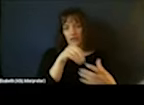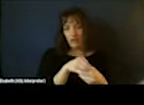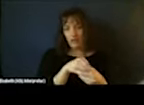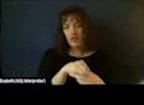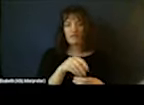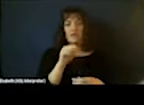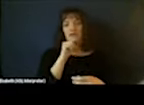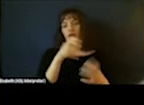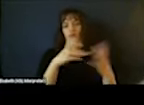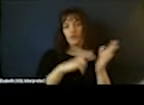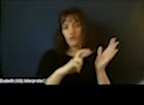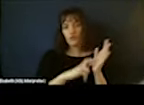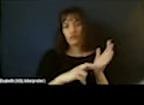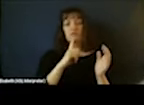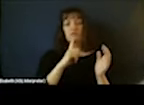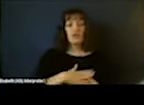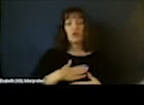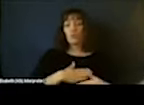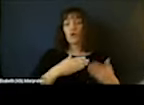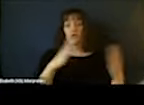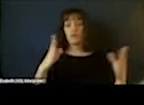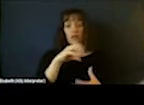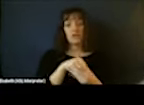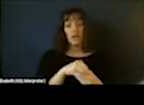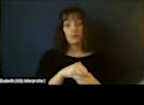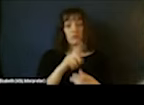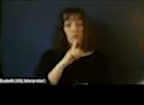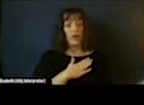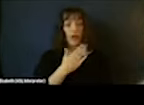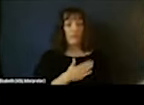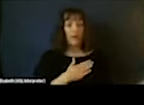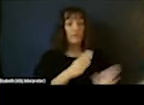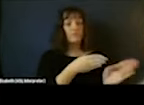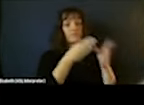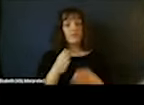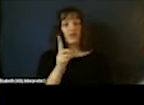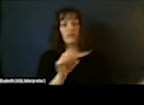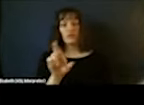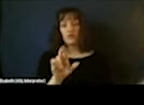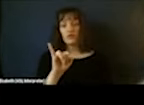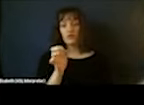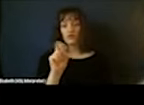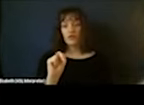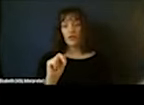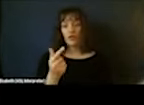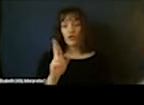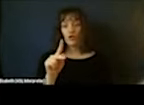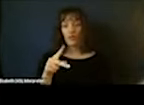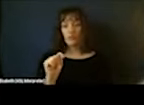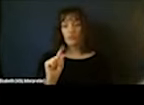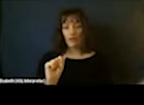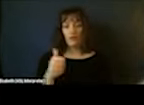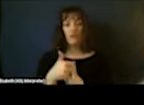public engagement. It's something that I'm very happy to be doing mostly. There's also Dr. Jen Gupta. Now, she is the manager of outreach and